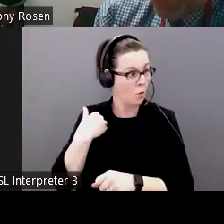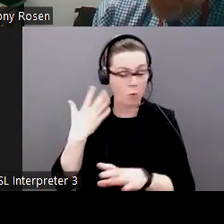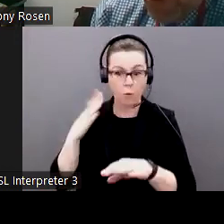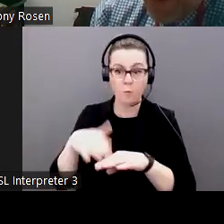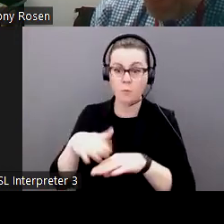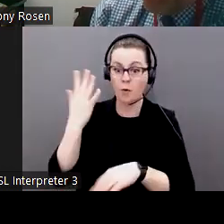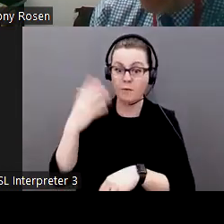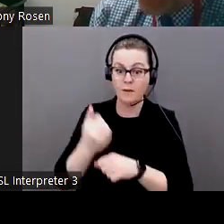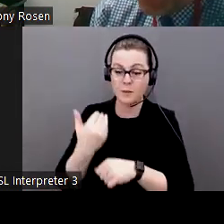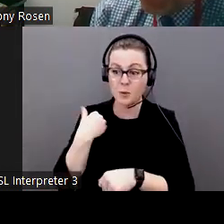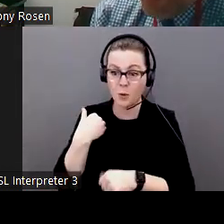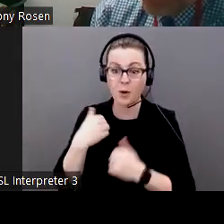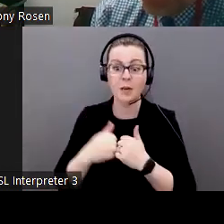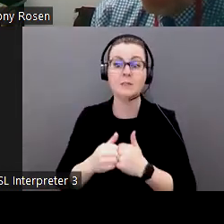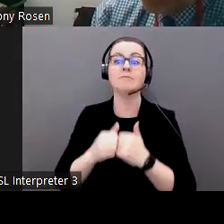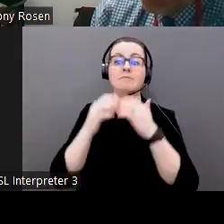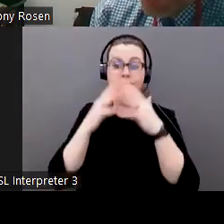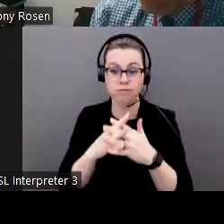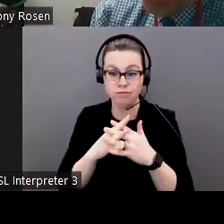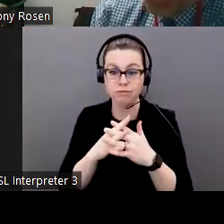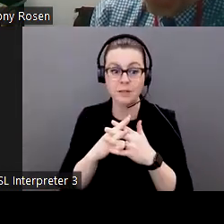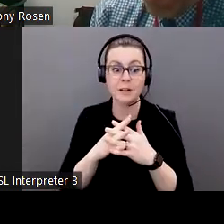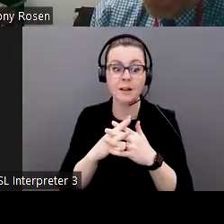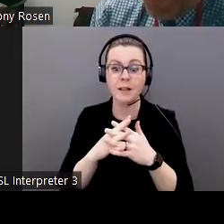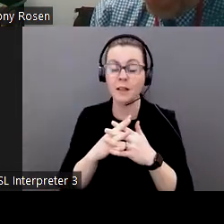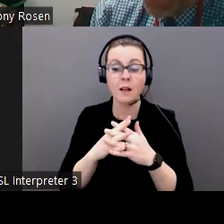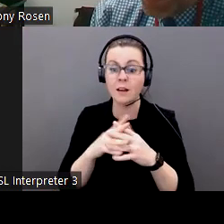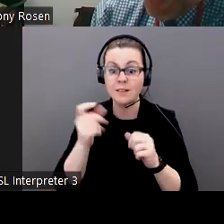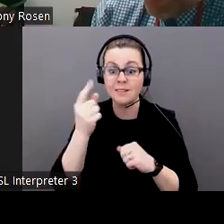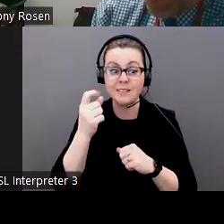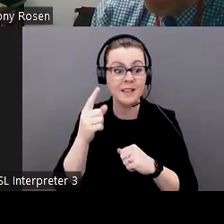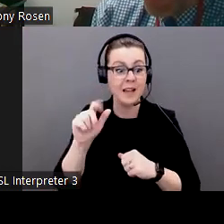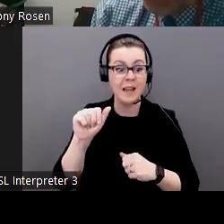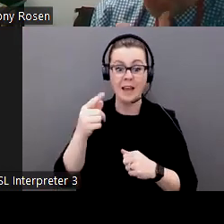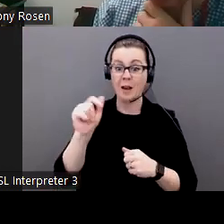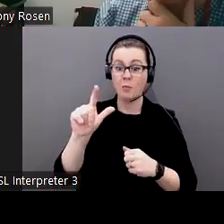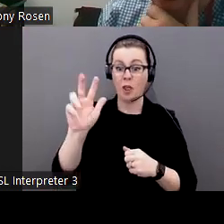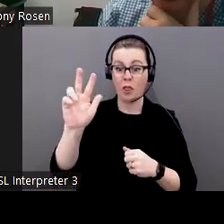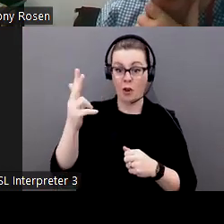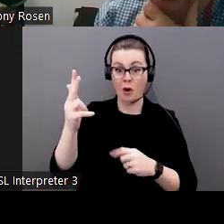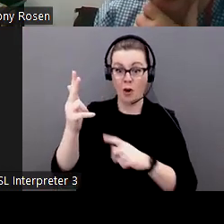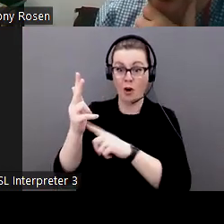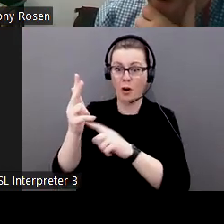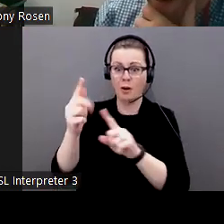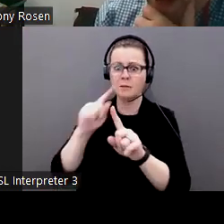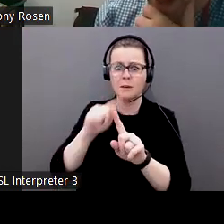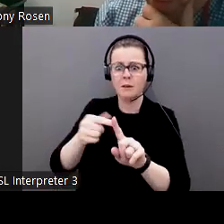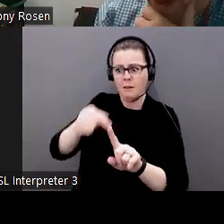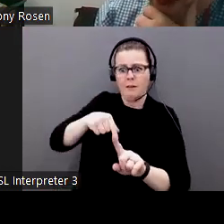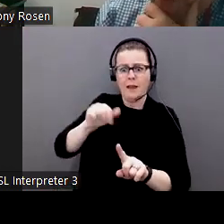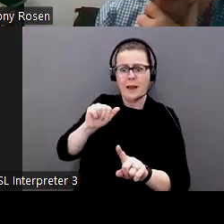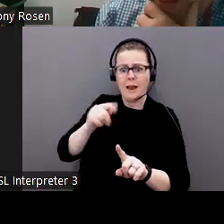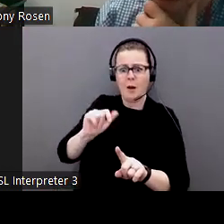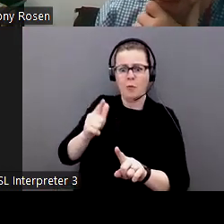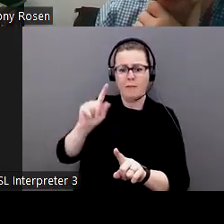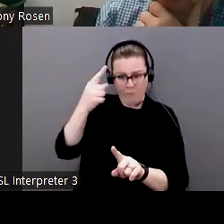But actually, we got our first consultation 2 days before they called us. I'm glad I brought the pager home because we